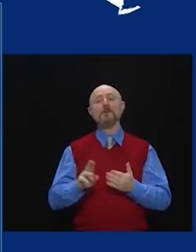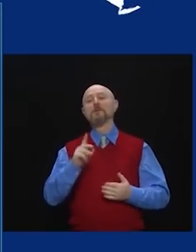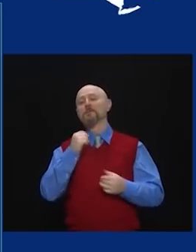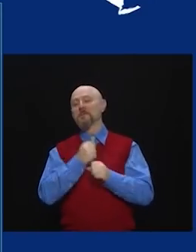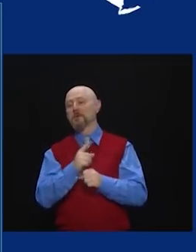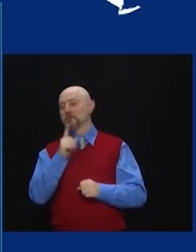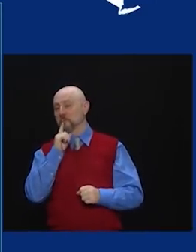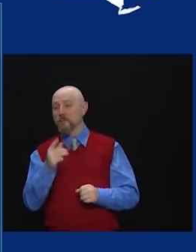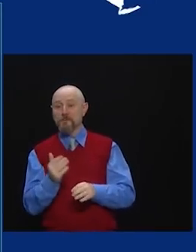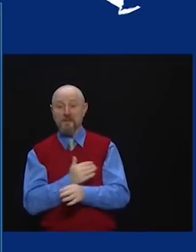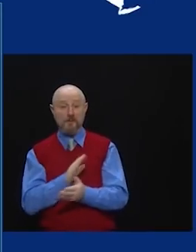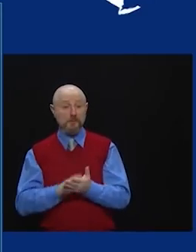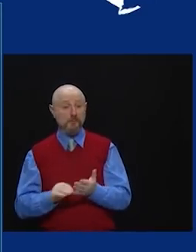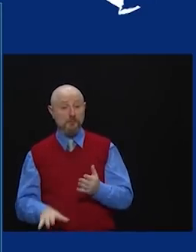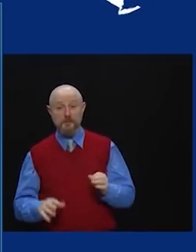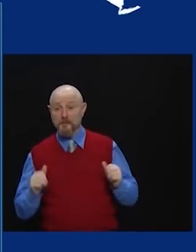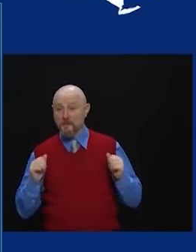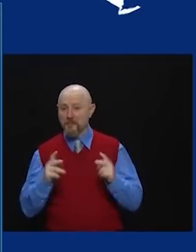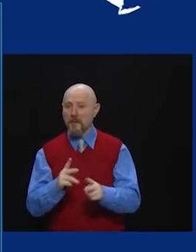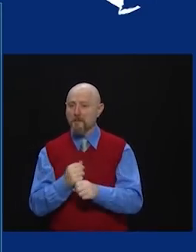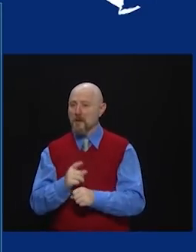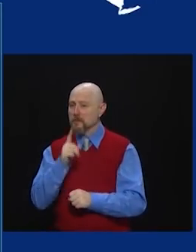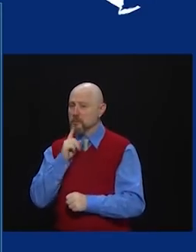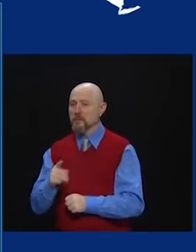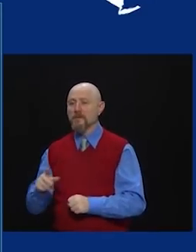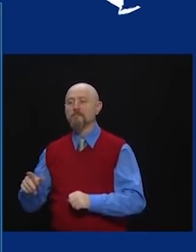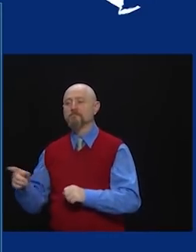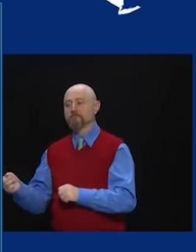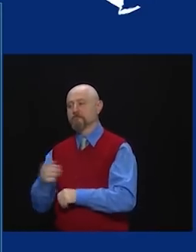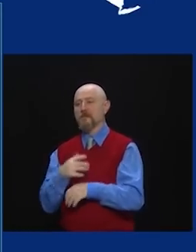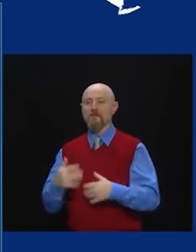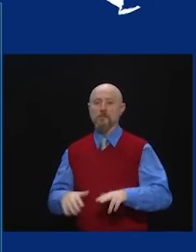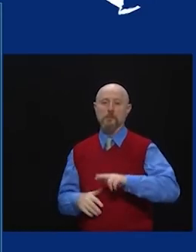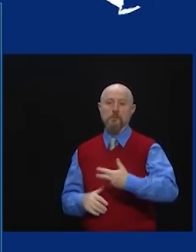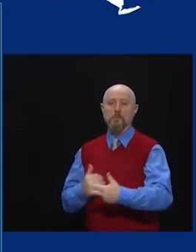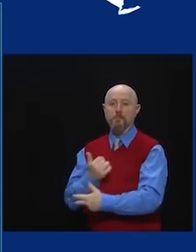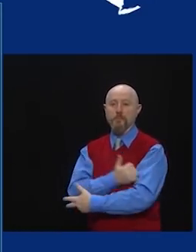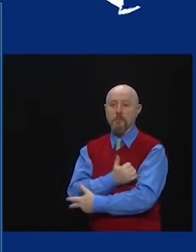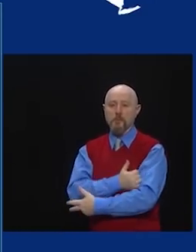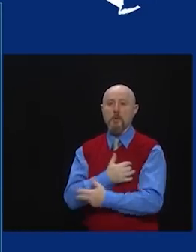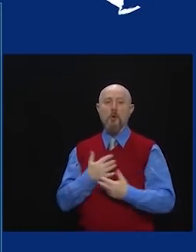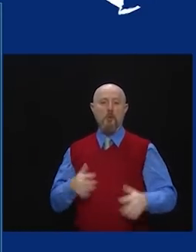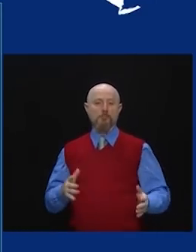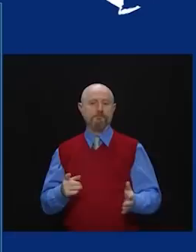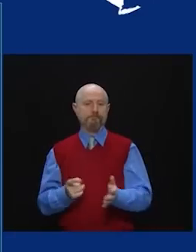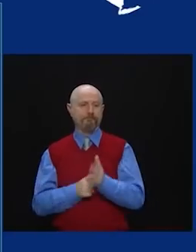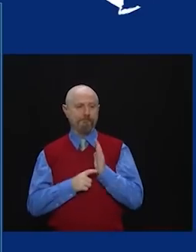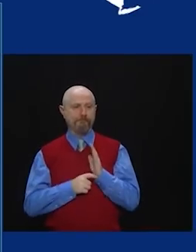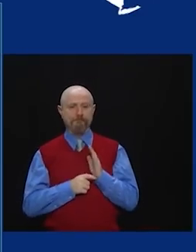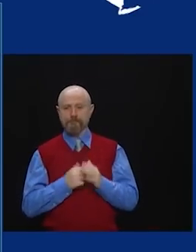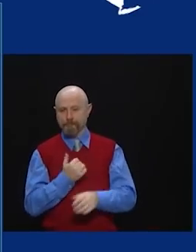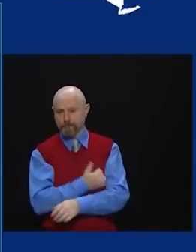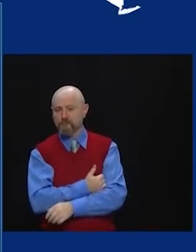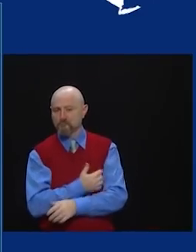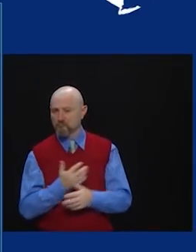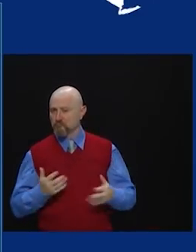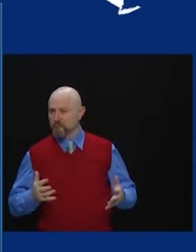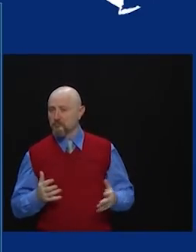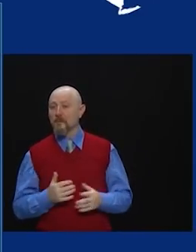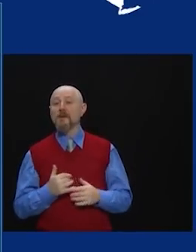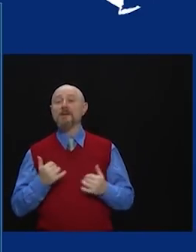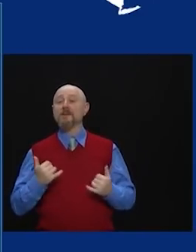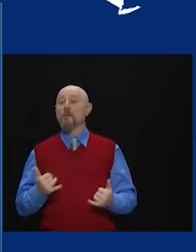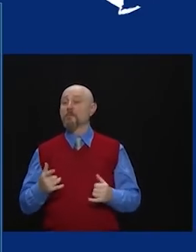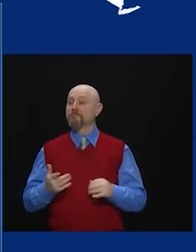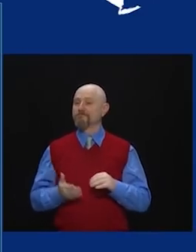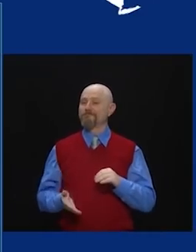vaccinated. Now we're putting on an additional requirement. In order to return to your college campus, you have to be boosted. And this